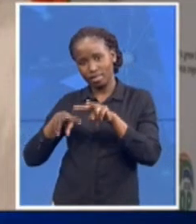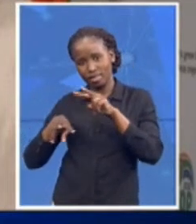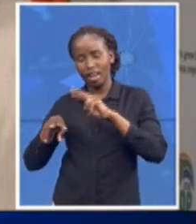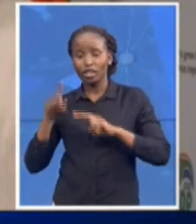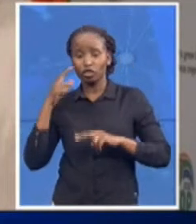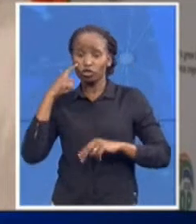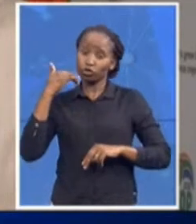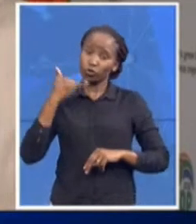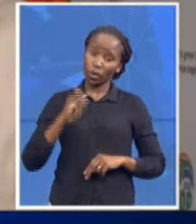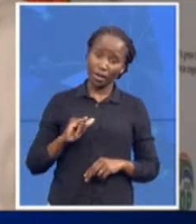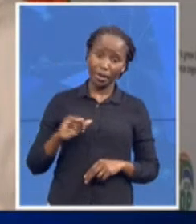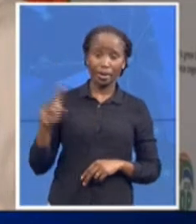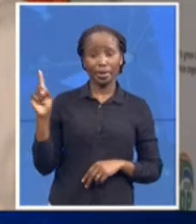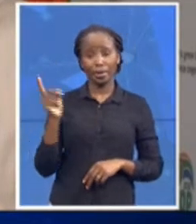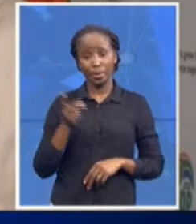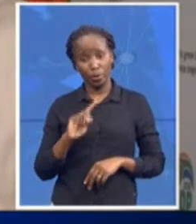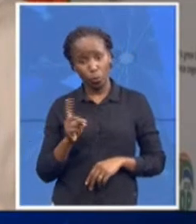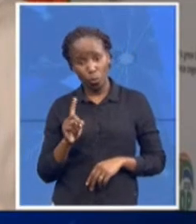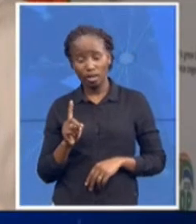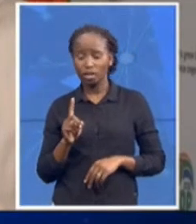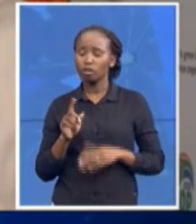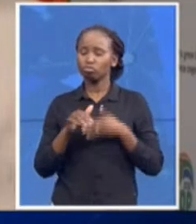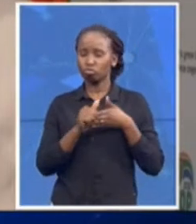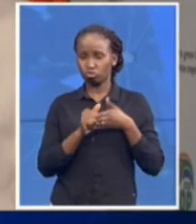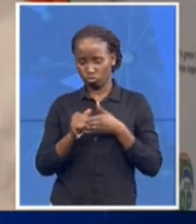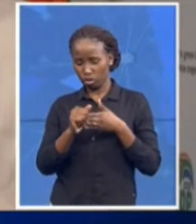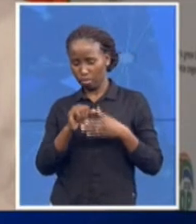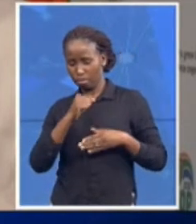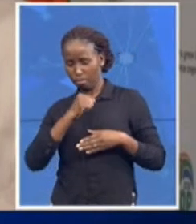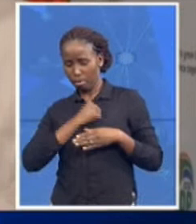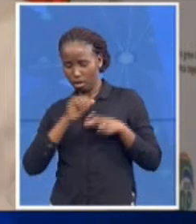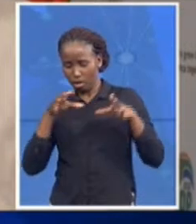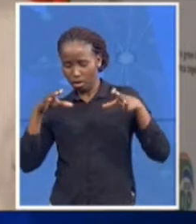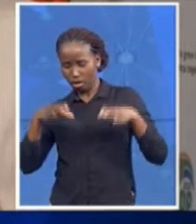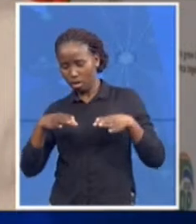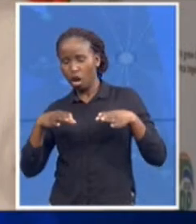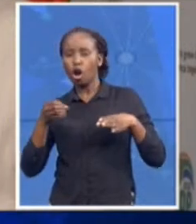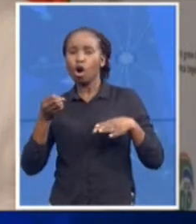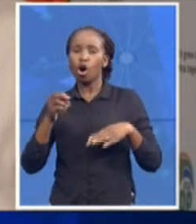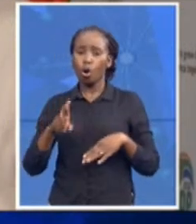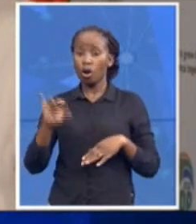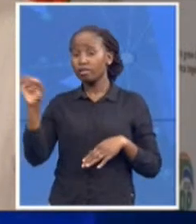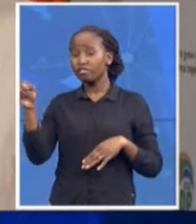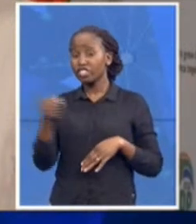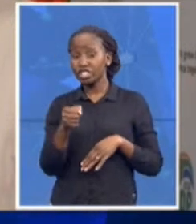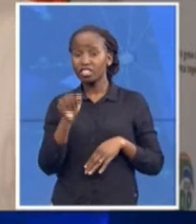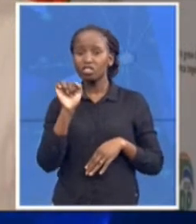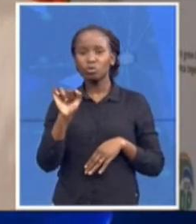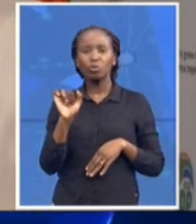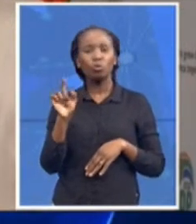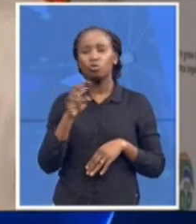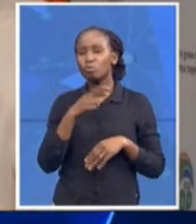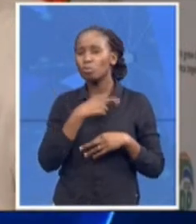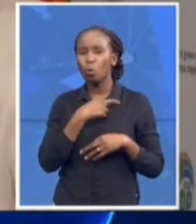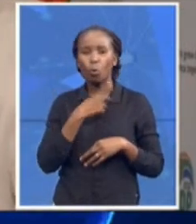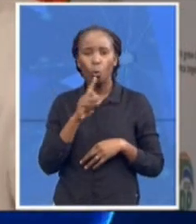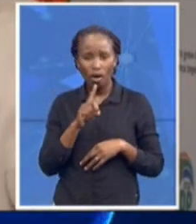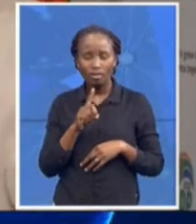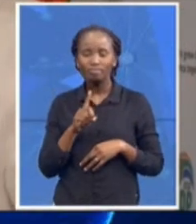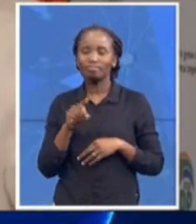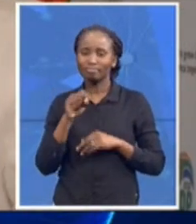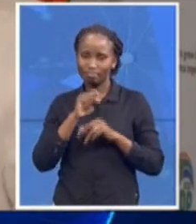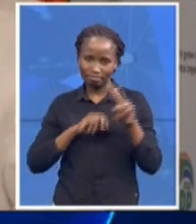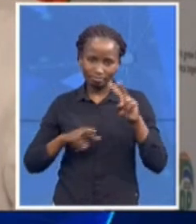leading, or they are appointed to lead. That's their task. It's oversight. In other words, they are